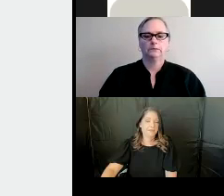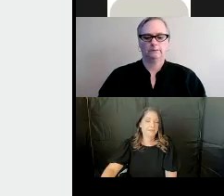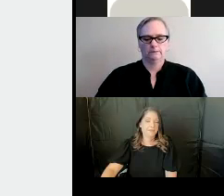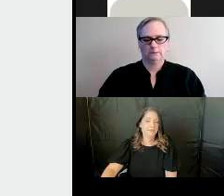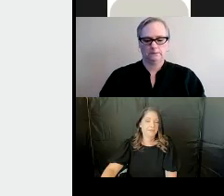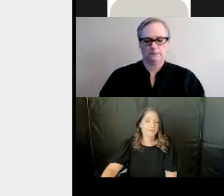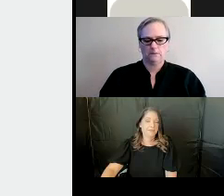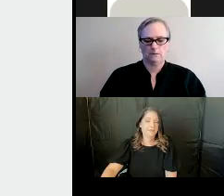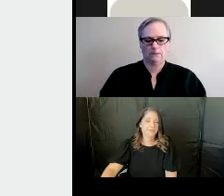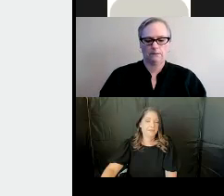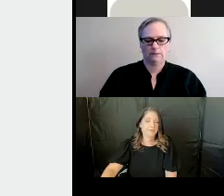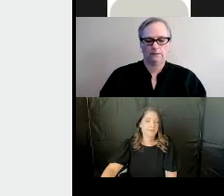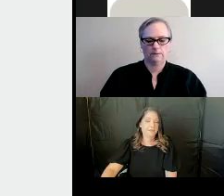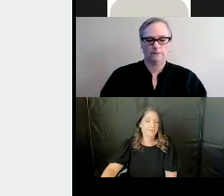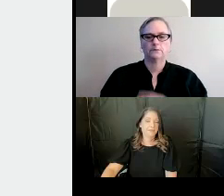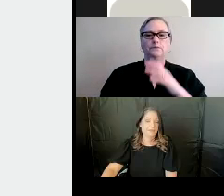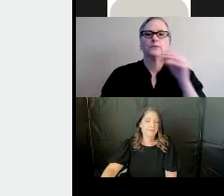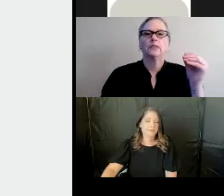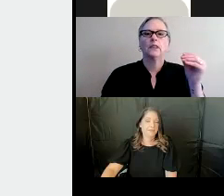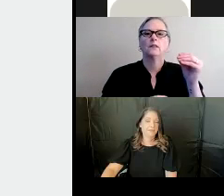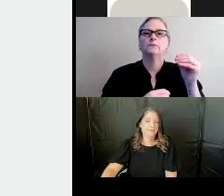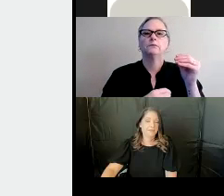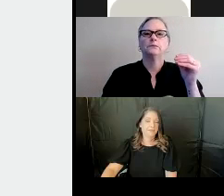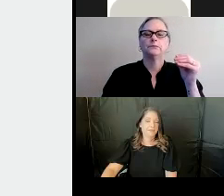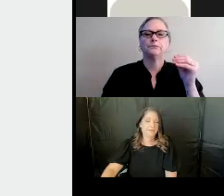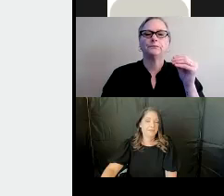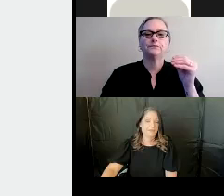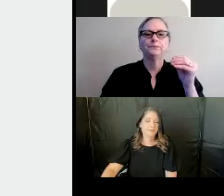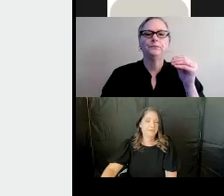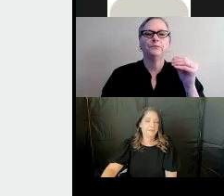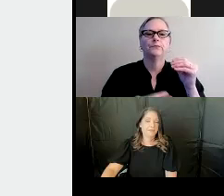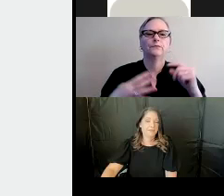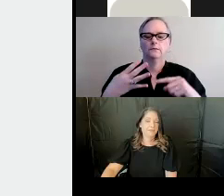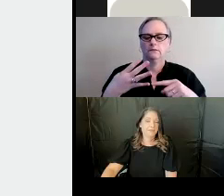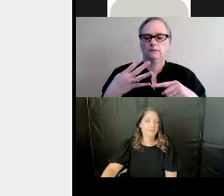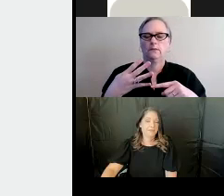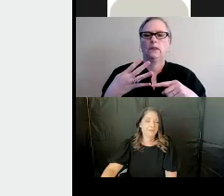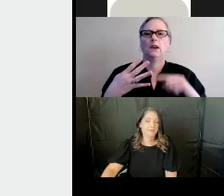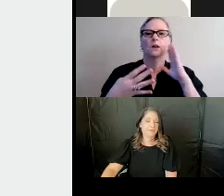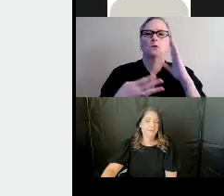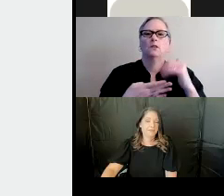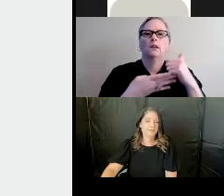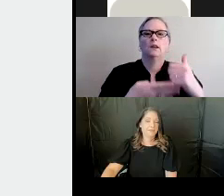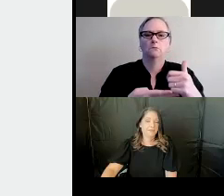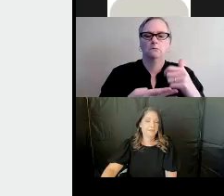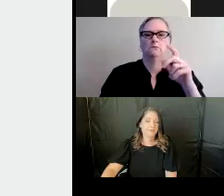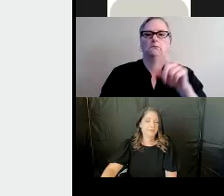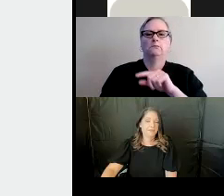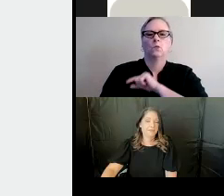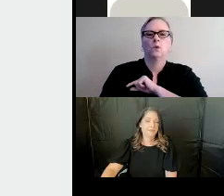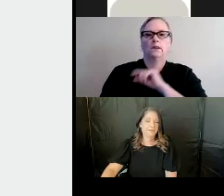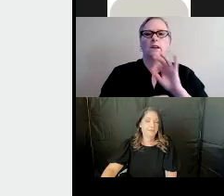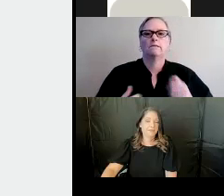And they enhance the quality of life in long-term care facilities.